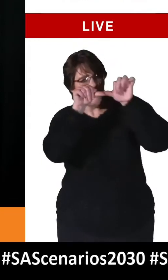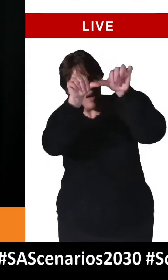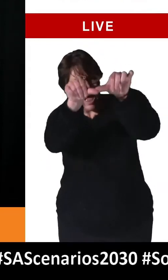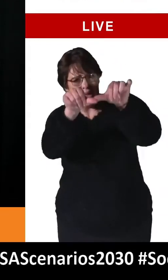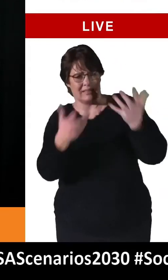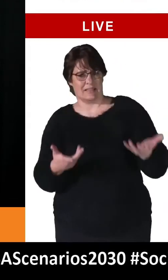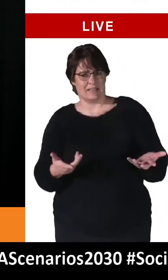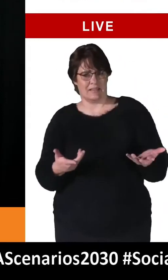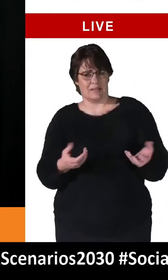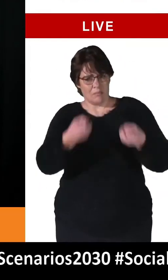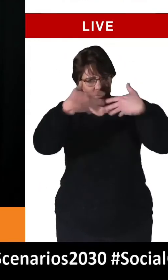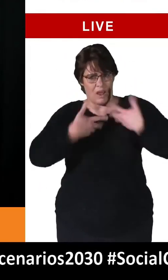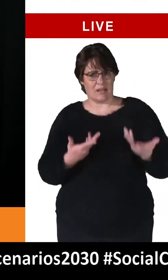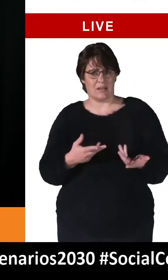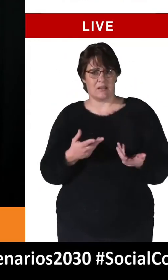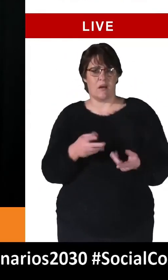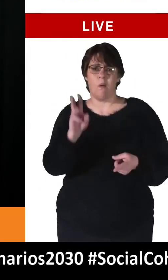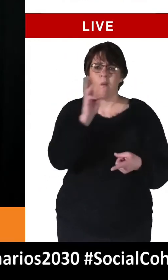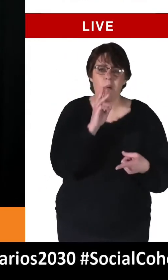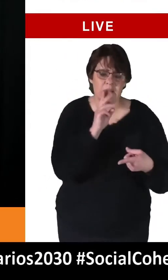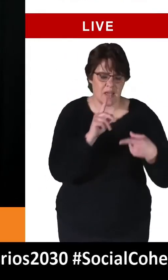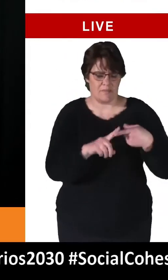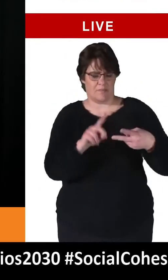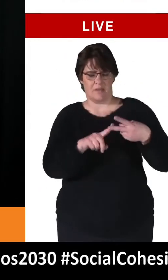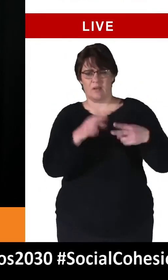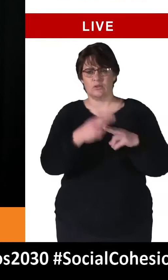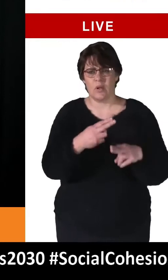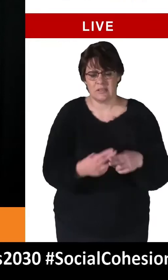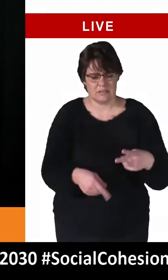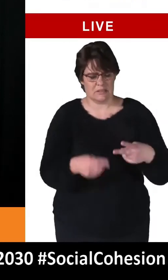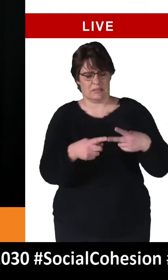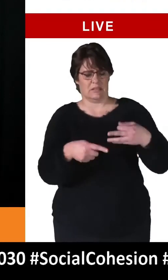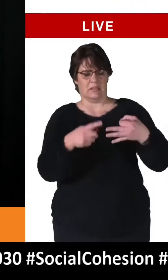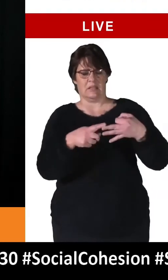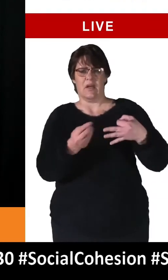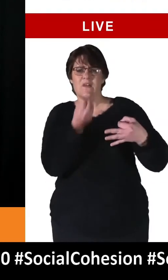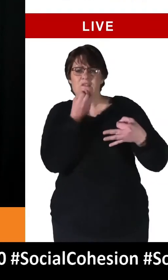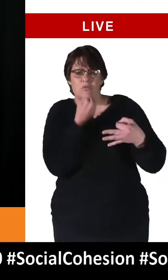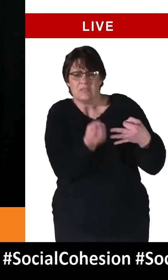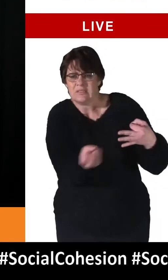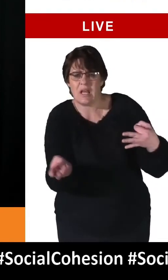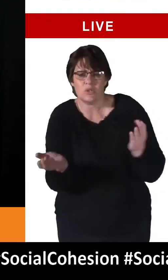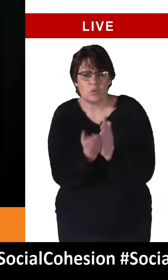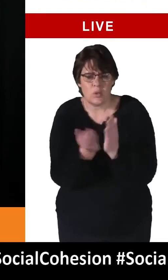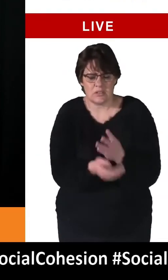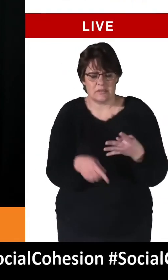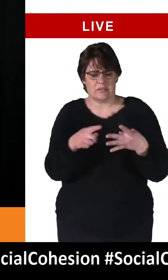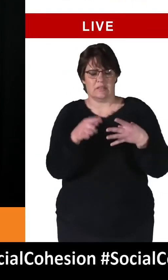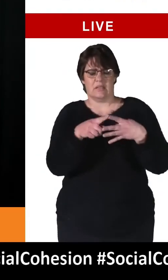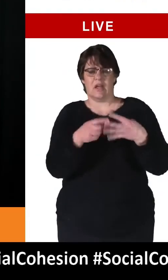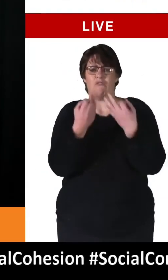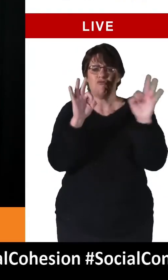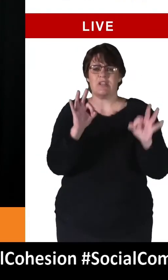basics. And that water, that sanitation, that feeding scheme at school, that